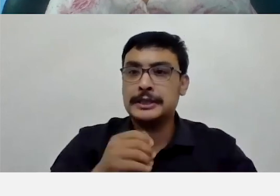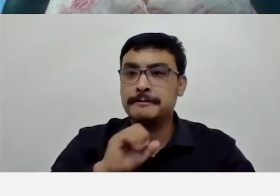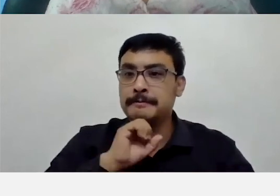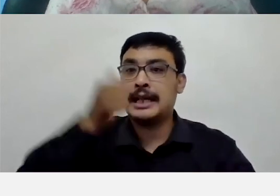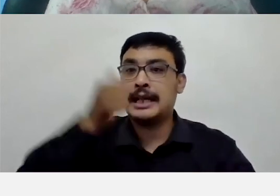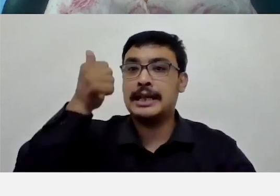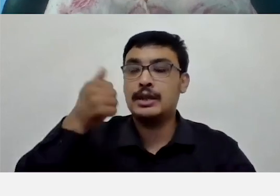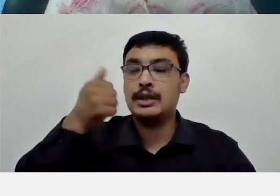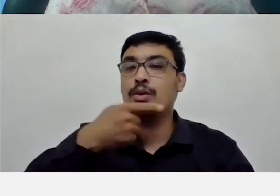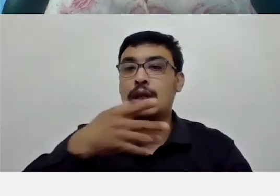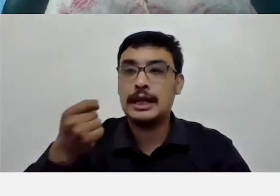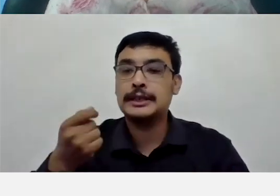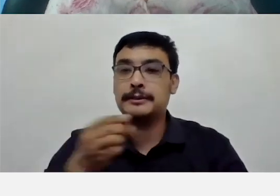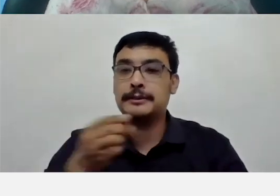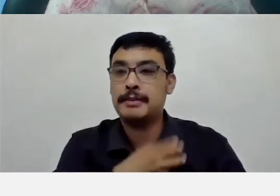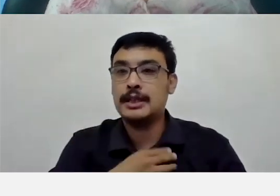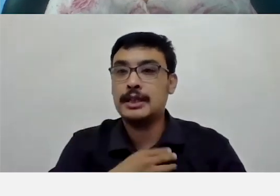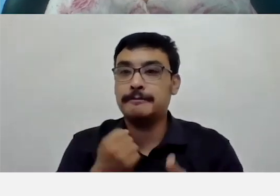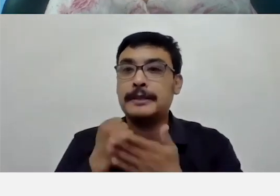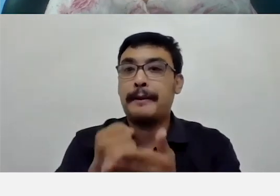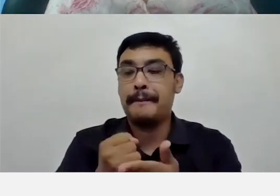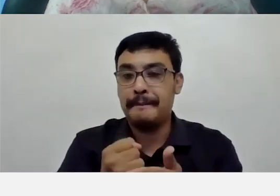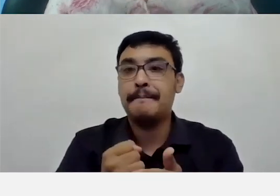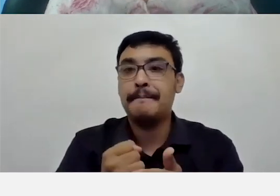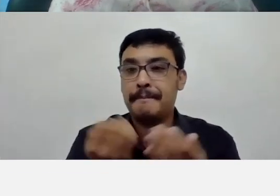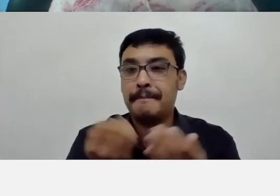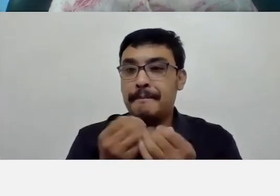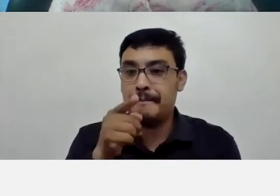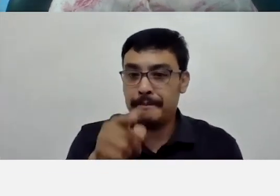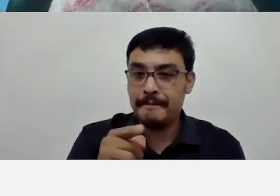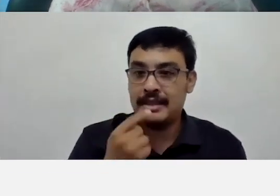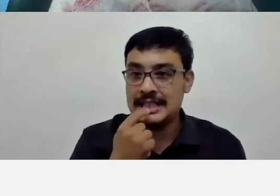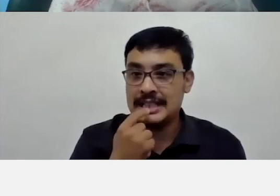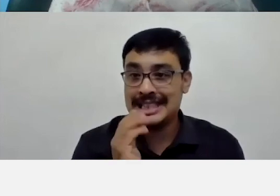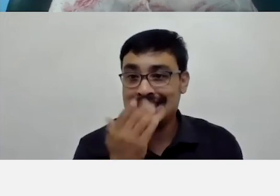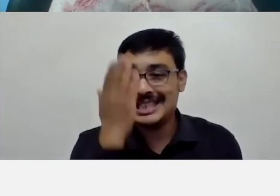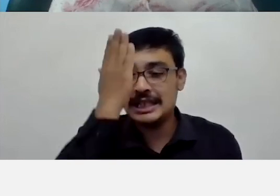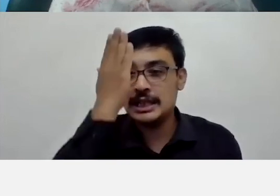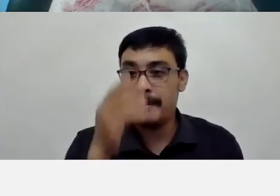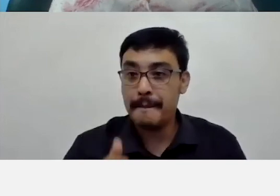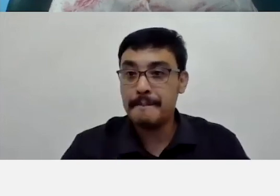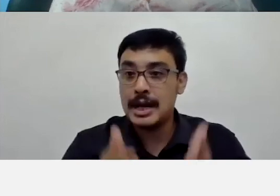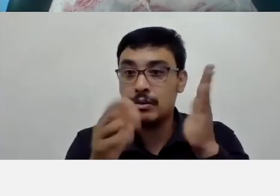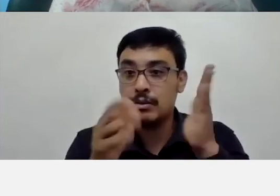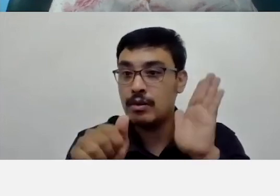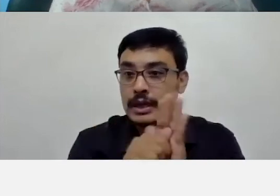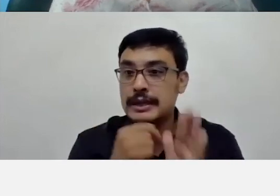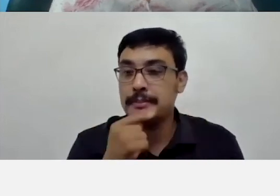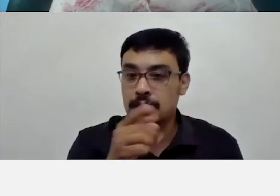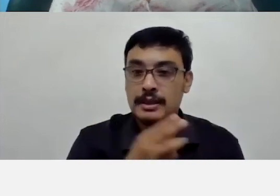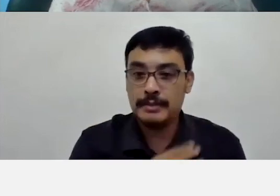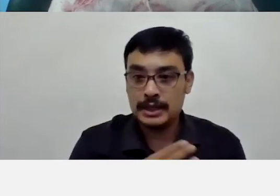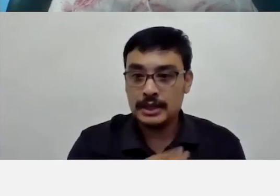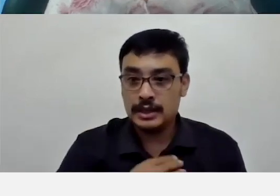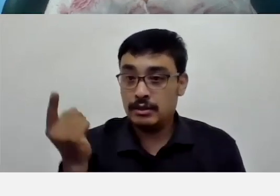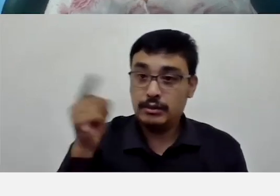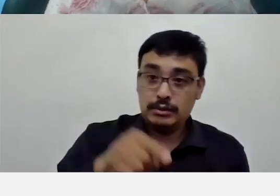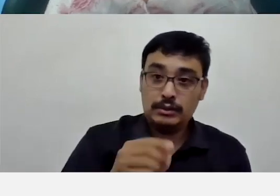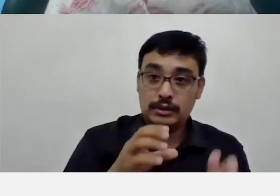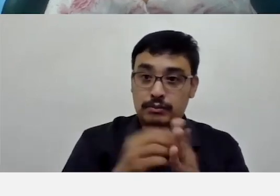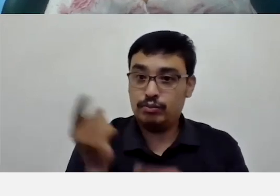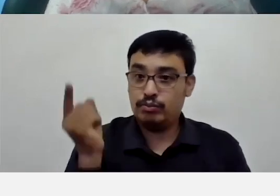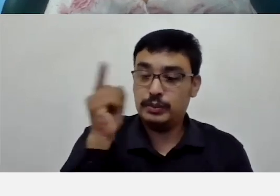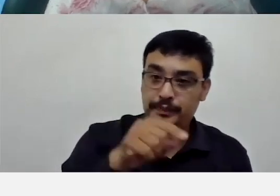business person. As I talk about the Silk Route, so the businessman who cross over this place, they